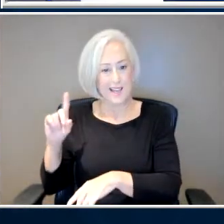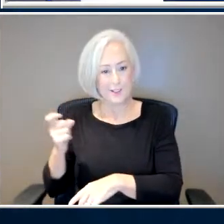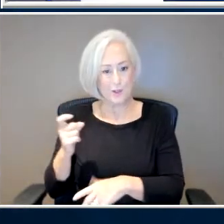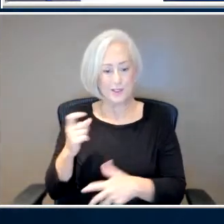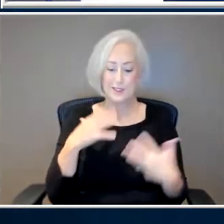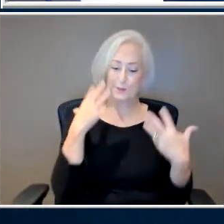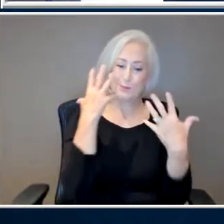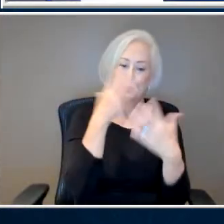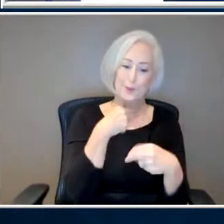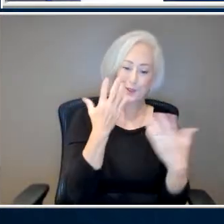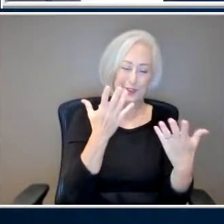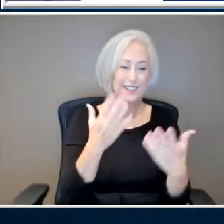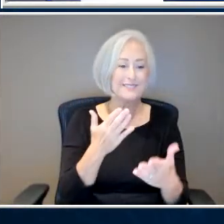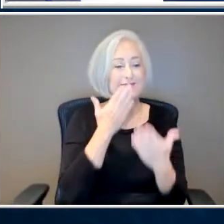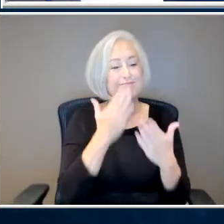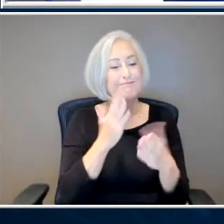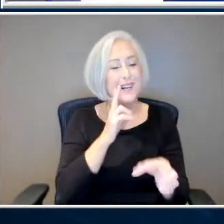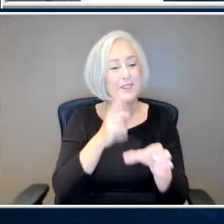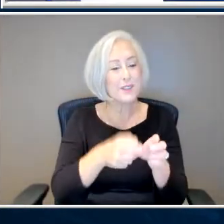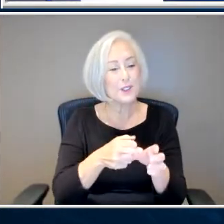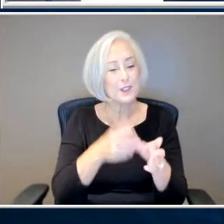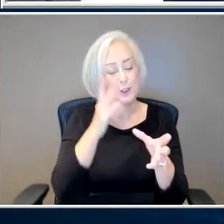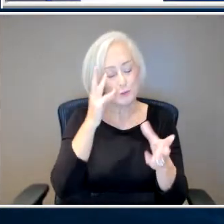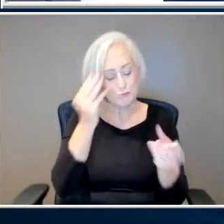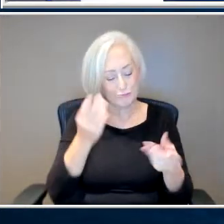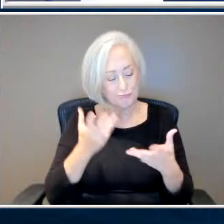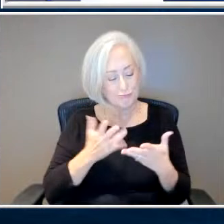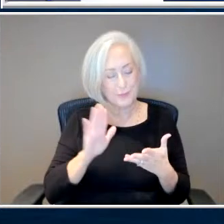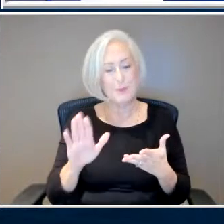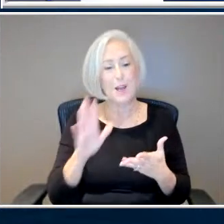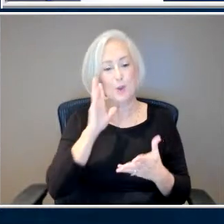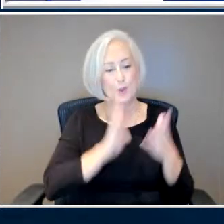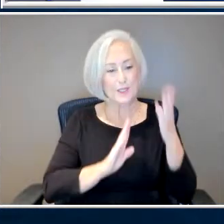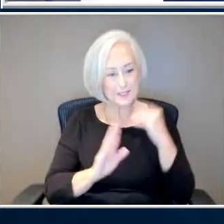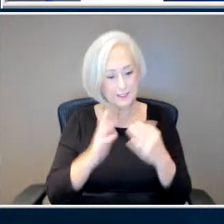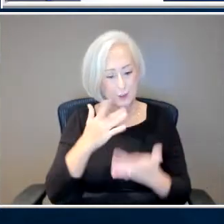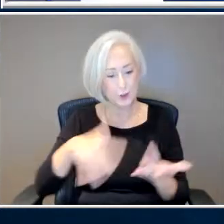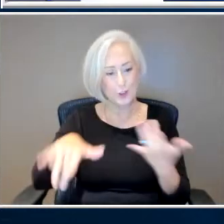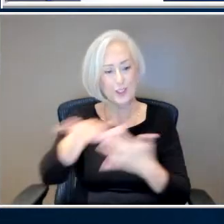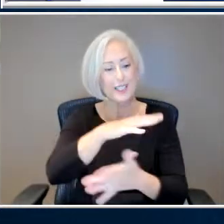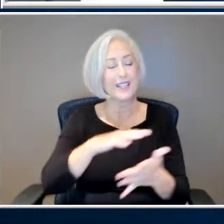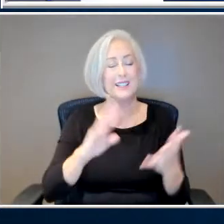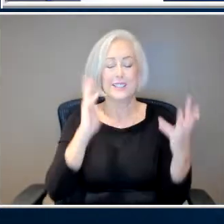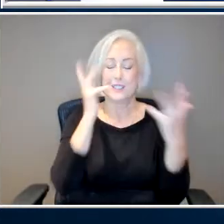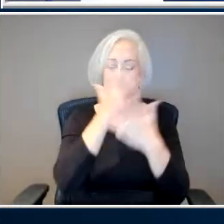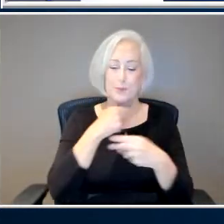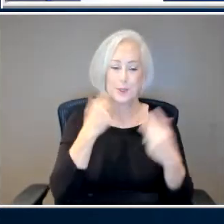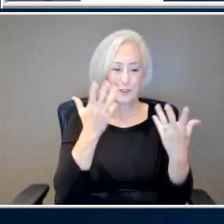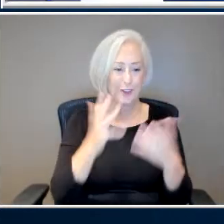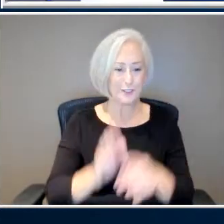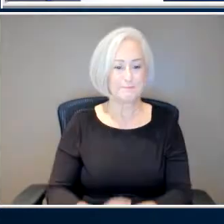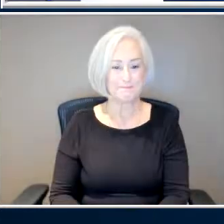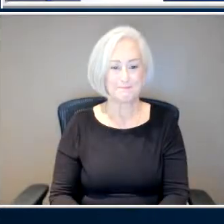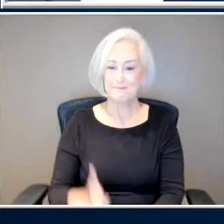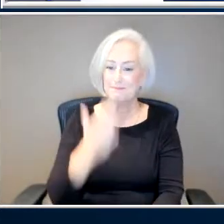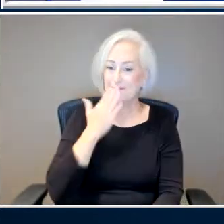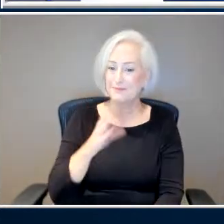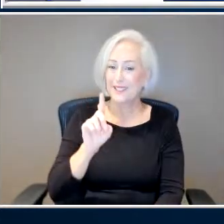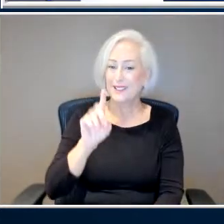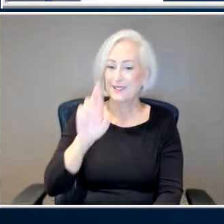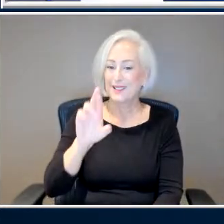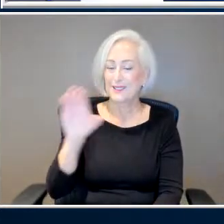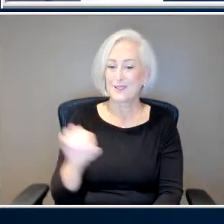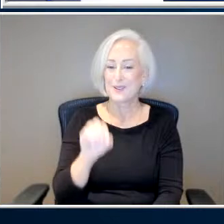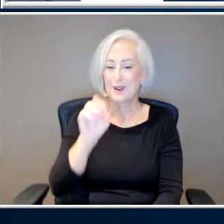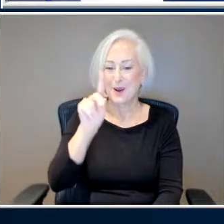for joining us to share your journey, Scott and Kerrie. Thank you for having us. Remarkable and beautiful. And thank you so much to Dr. O'Day.